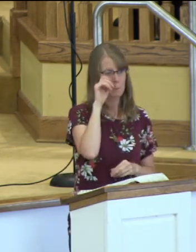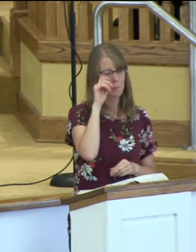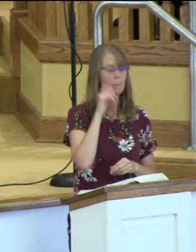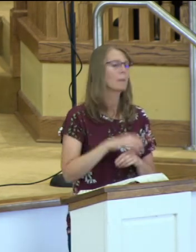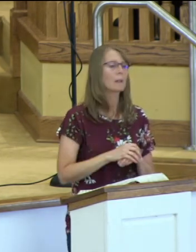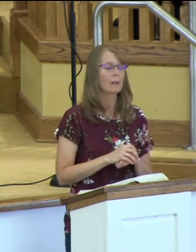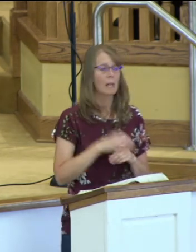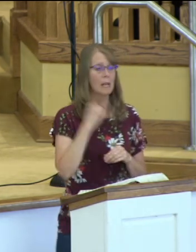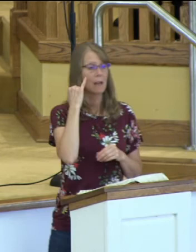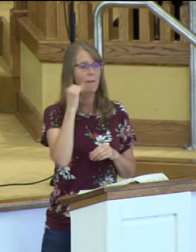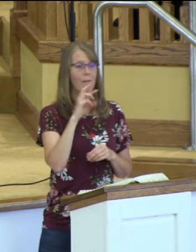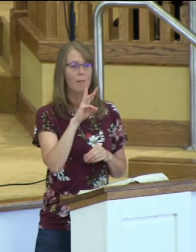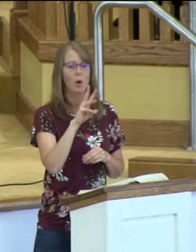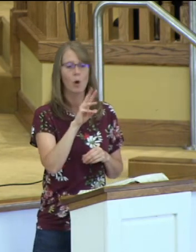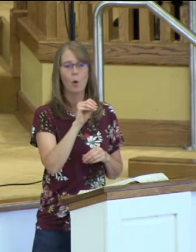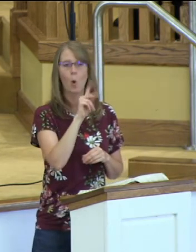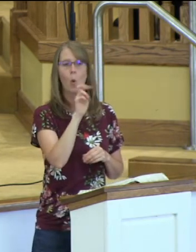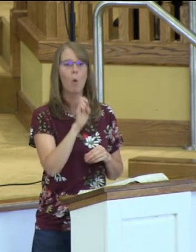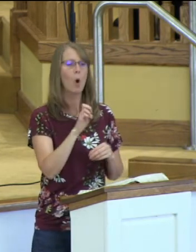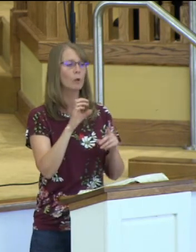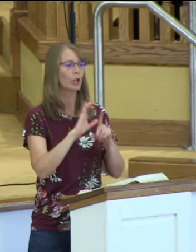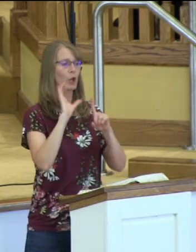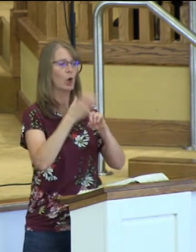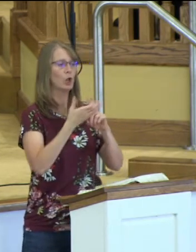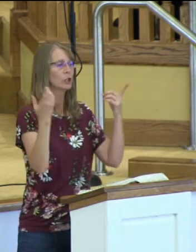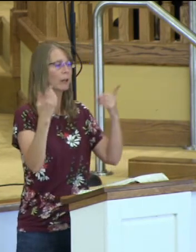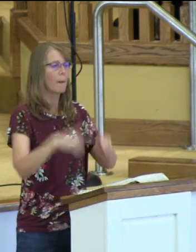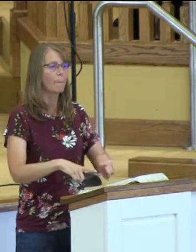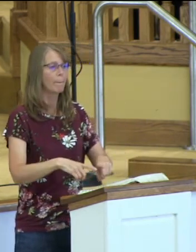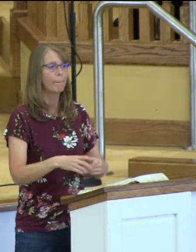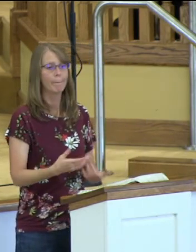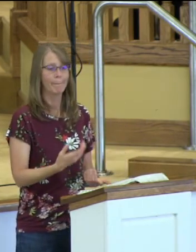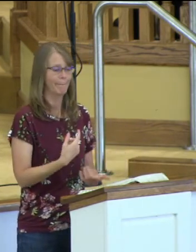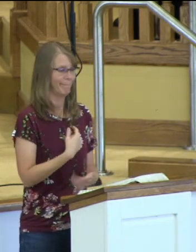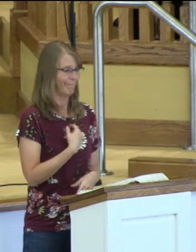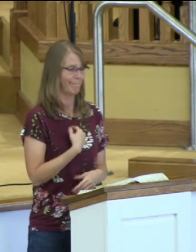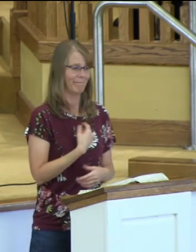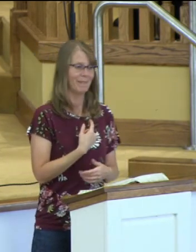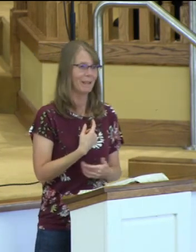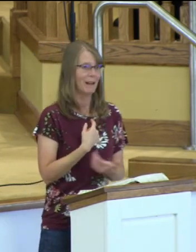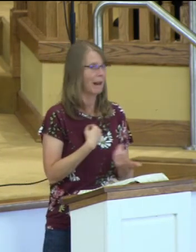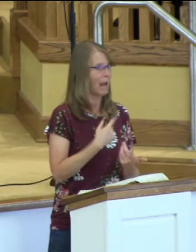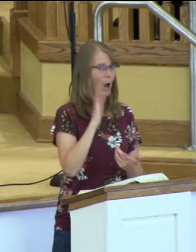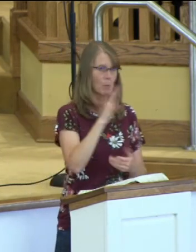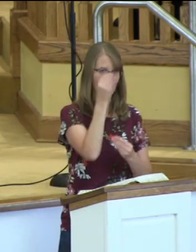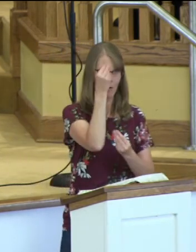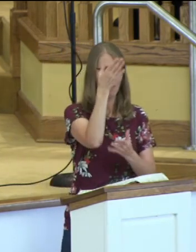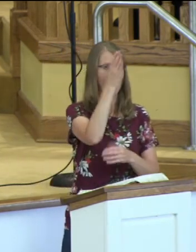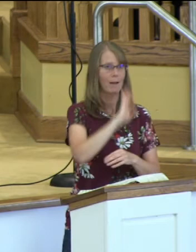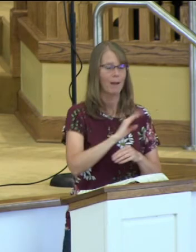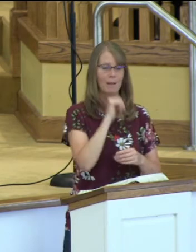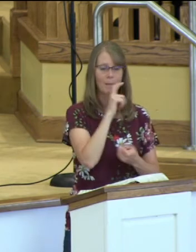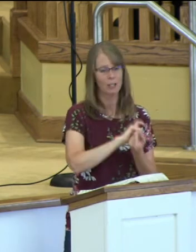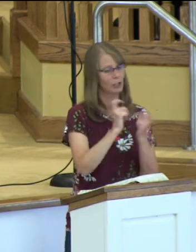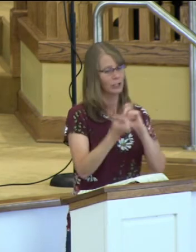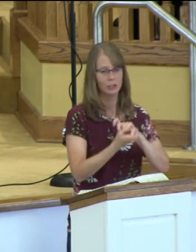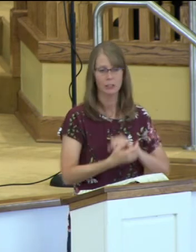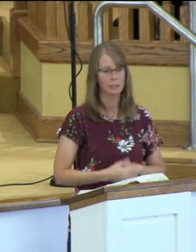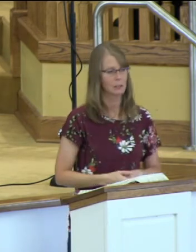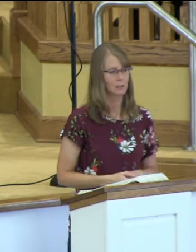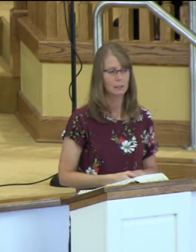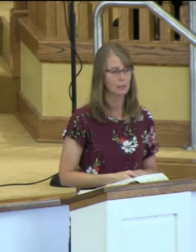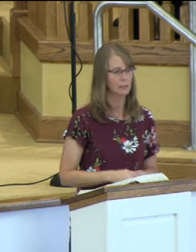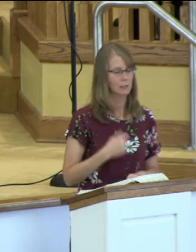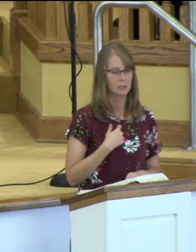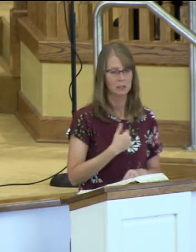Woke culture comes and says, hey, you can't say that. Hey, listen, this is what the Bible says. I'm not ugly. I'm not hateful, but we're not changing. I'm